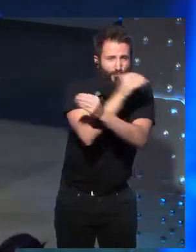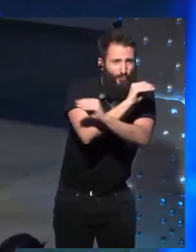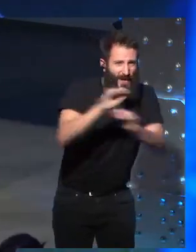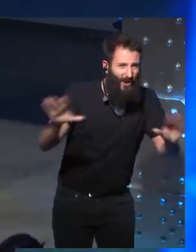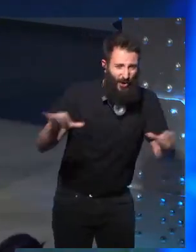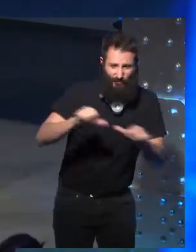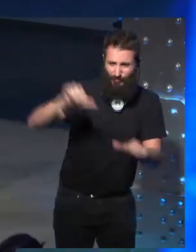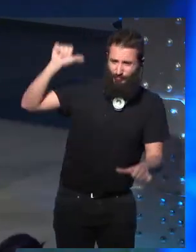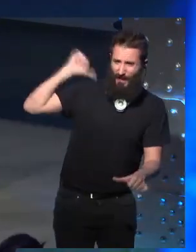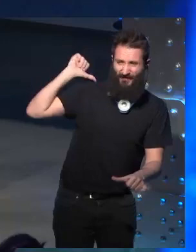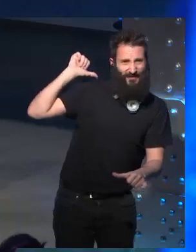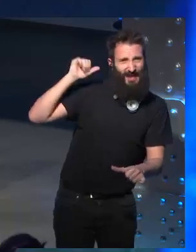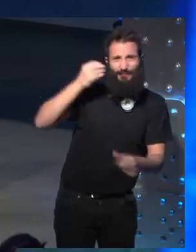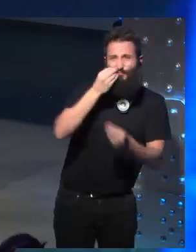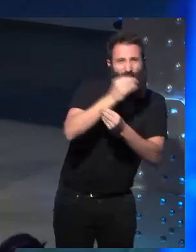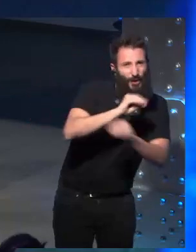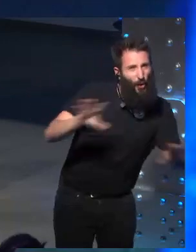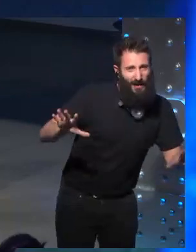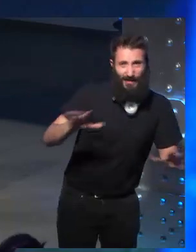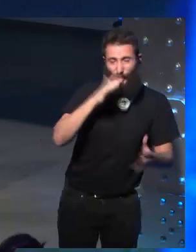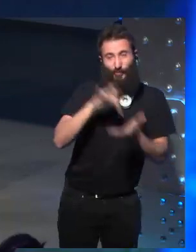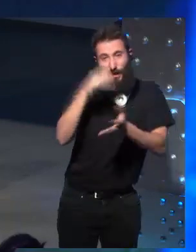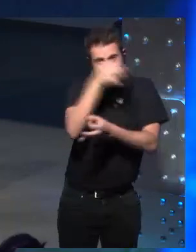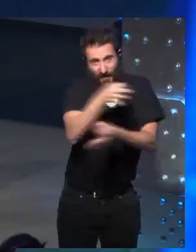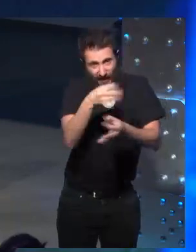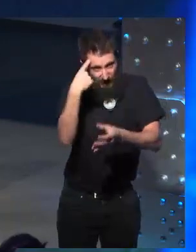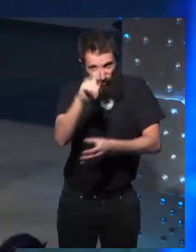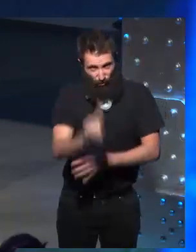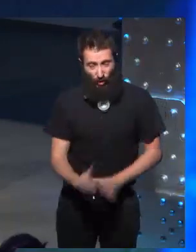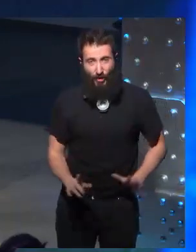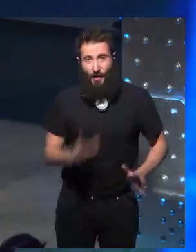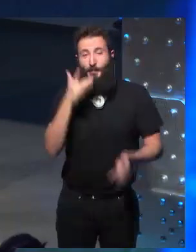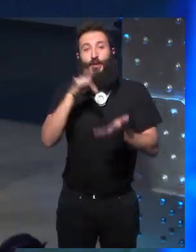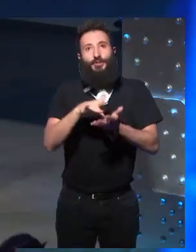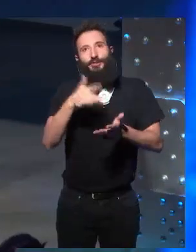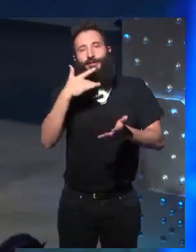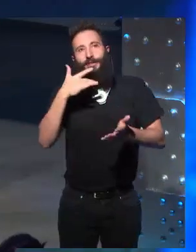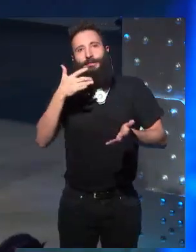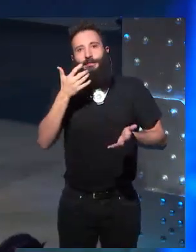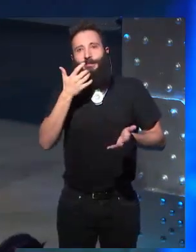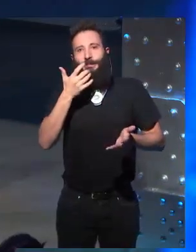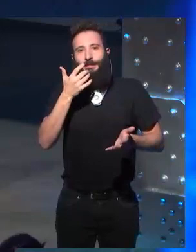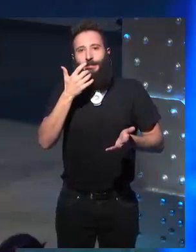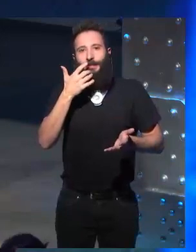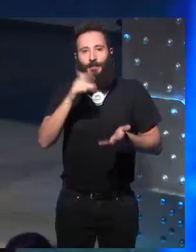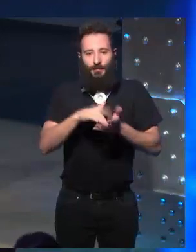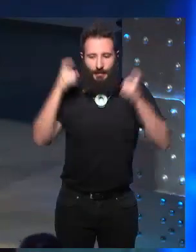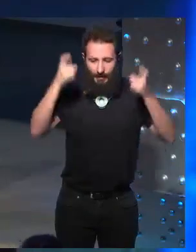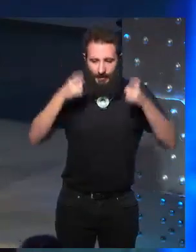not perfect, we know that. We know that if we go to two extreme energies, they don't work anymore. But